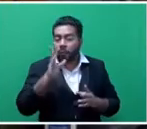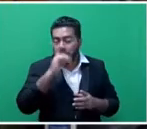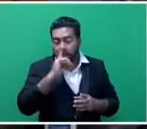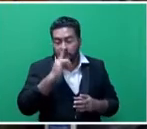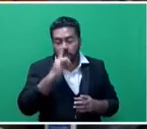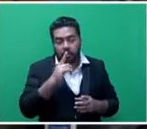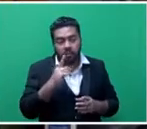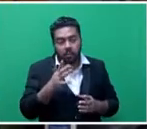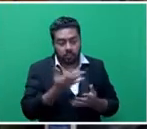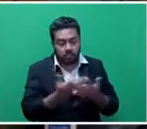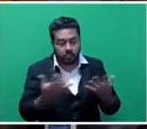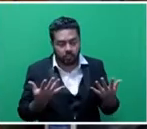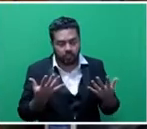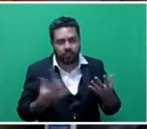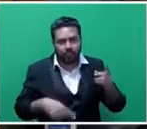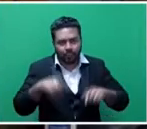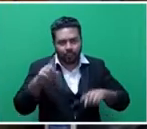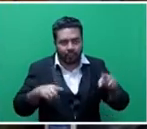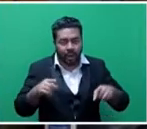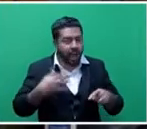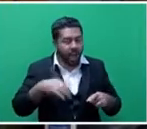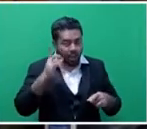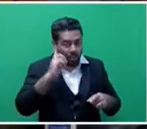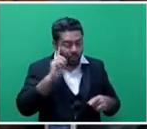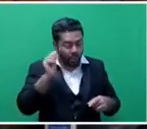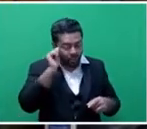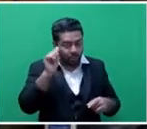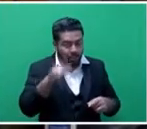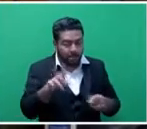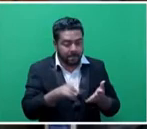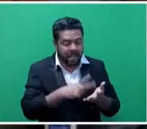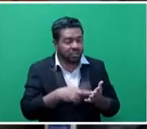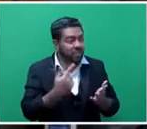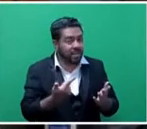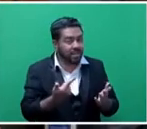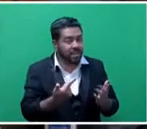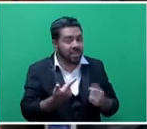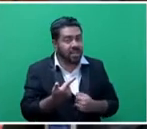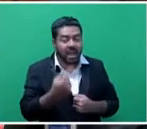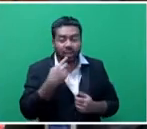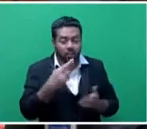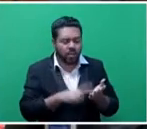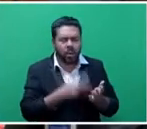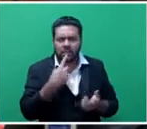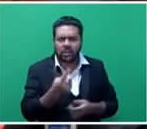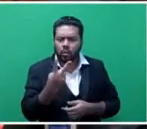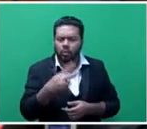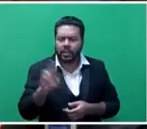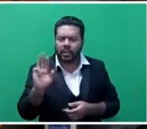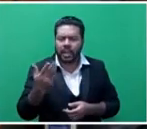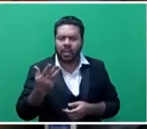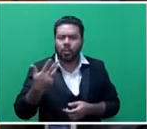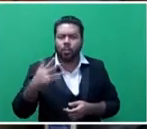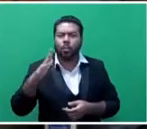given qualified opinions. I note further, Mr. Speaker, at page 7 of their report that 29 audit